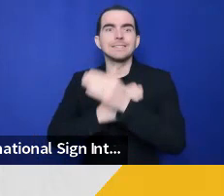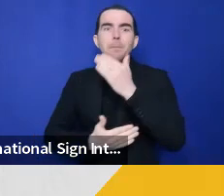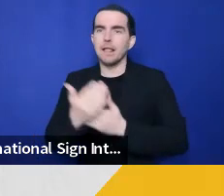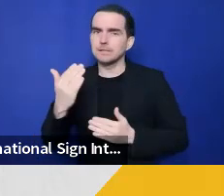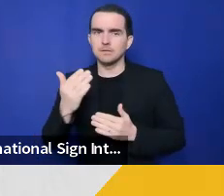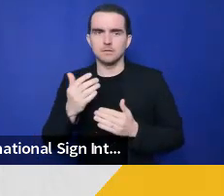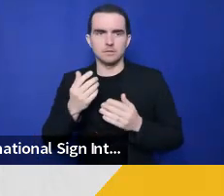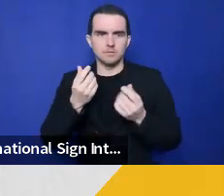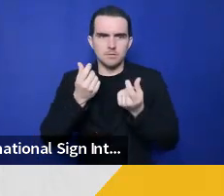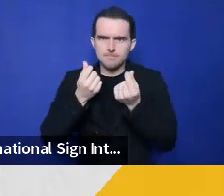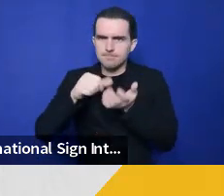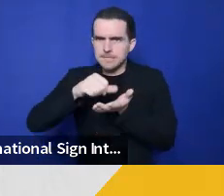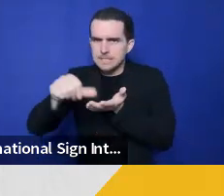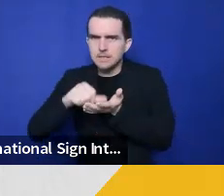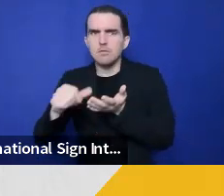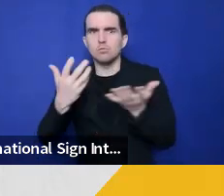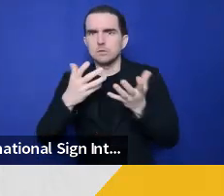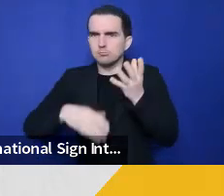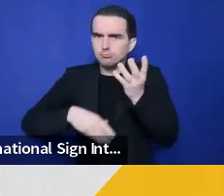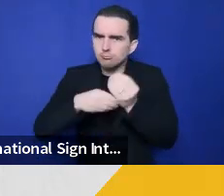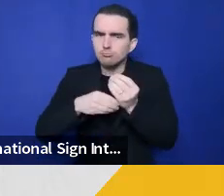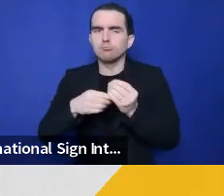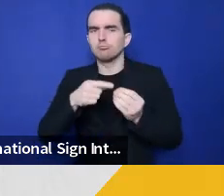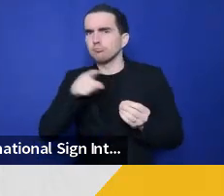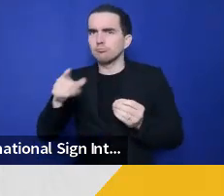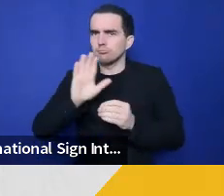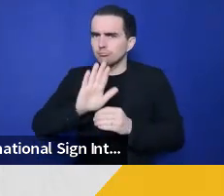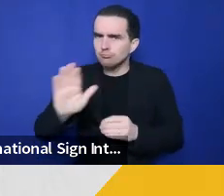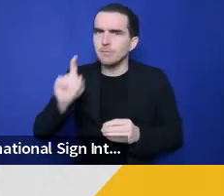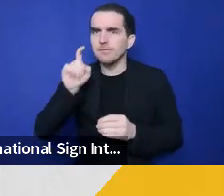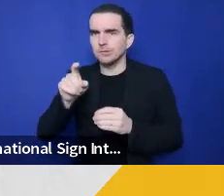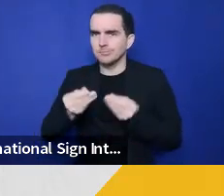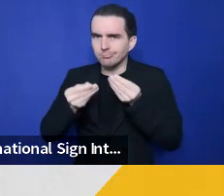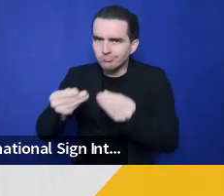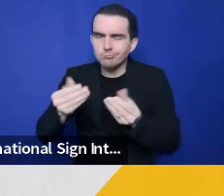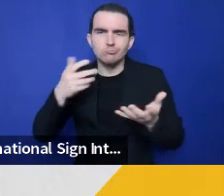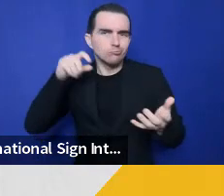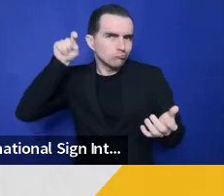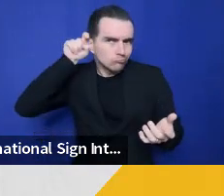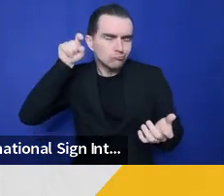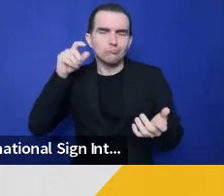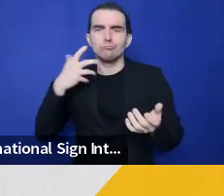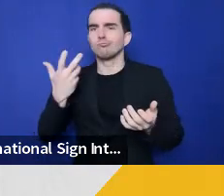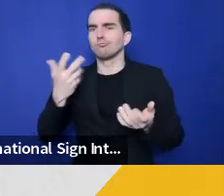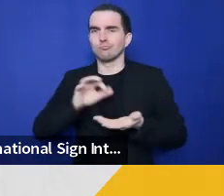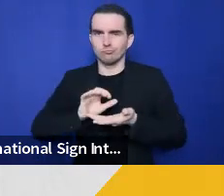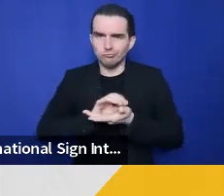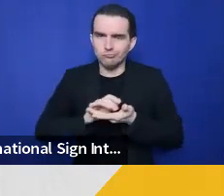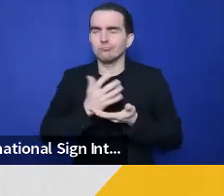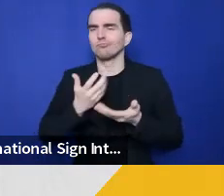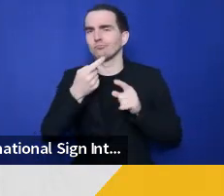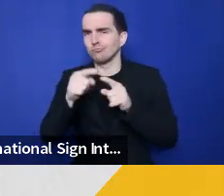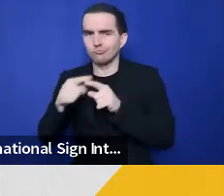requirements. They also fail to consider the indirect costs of disability for